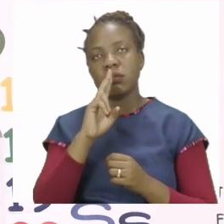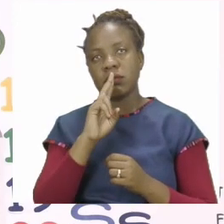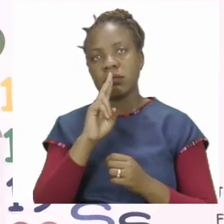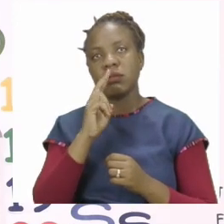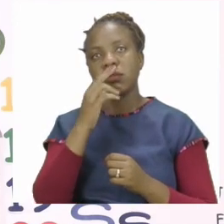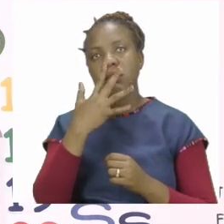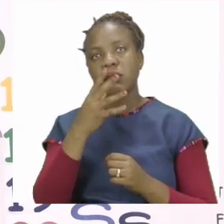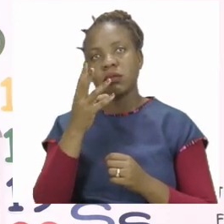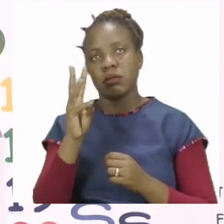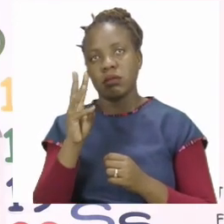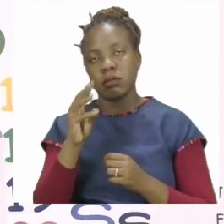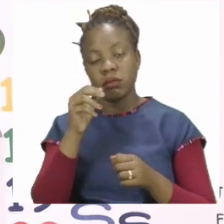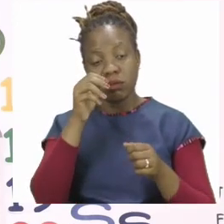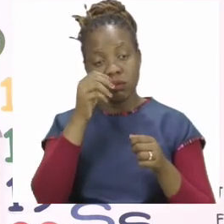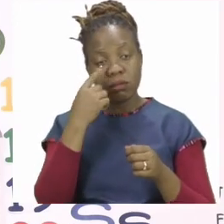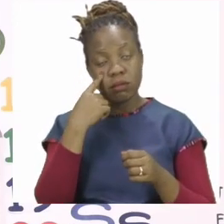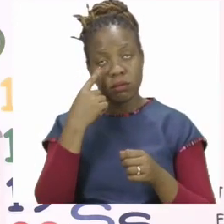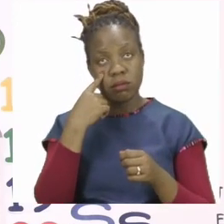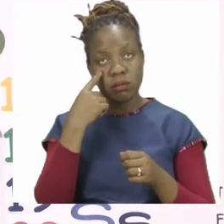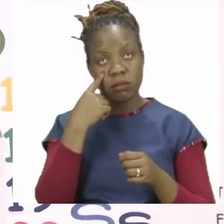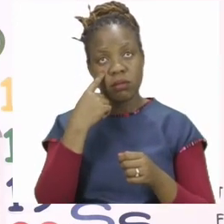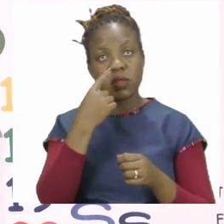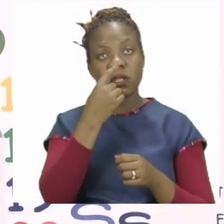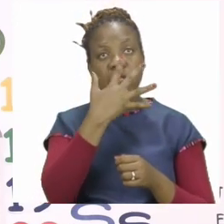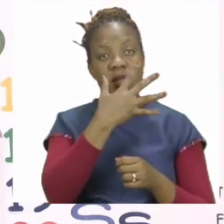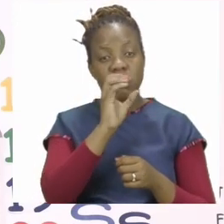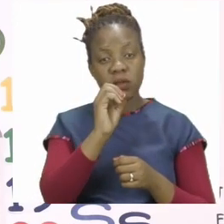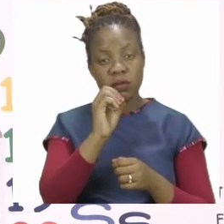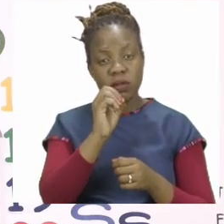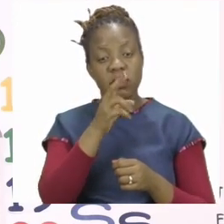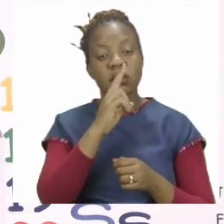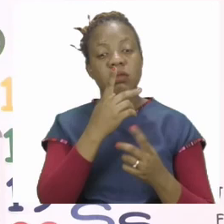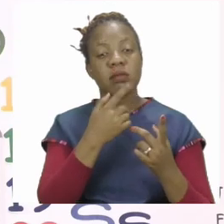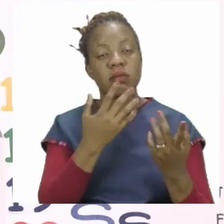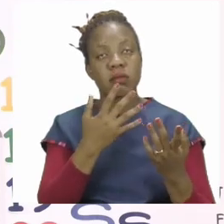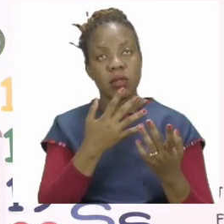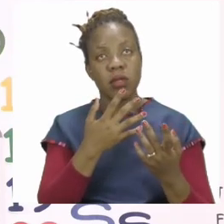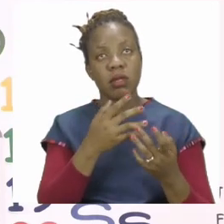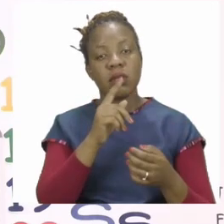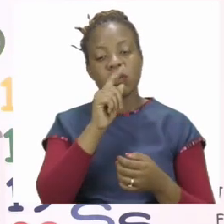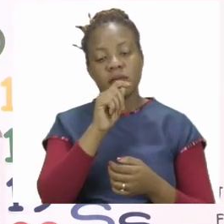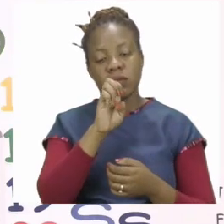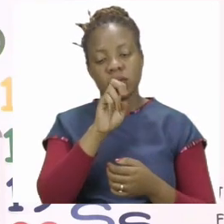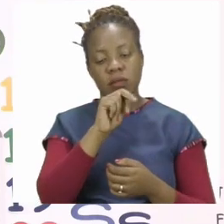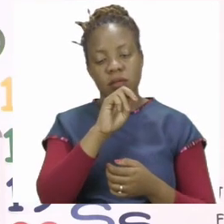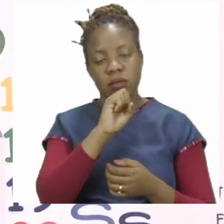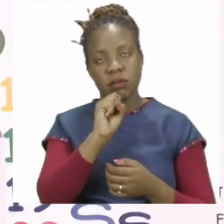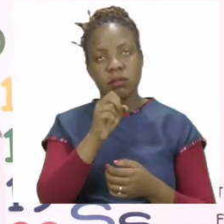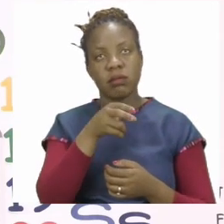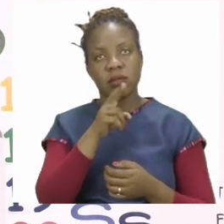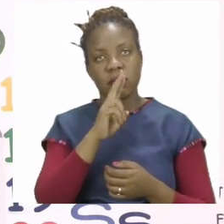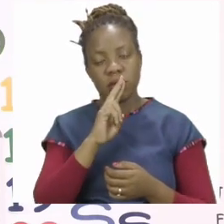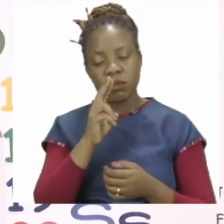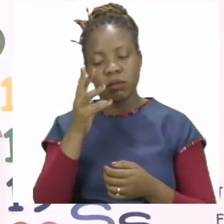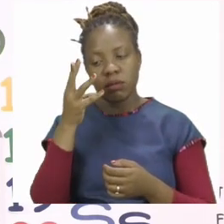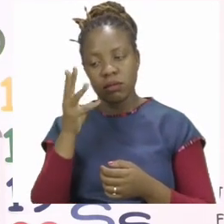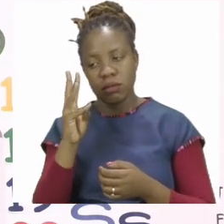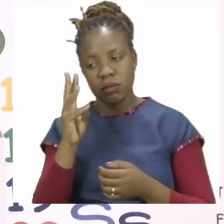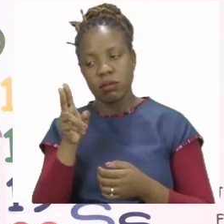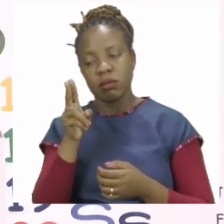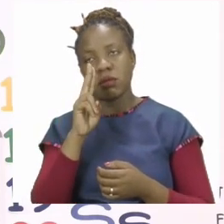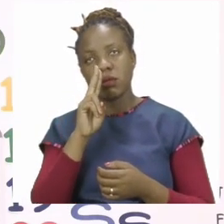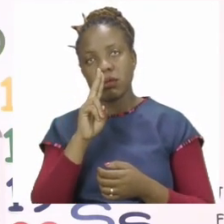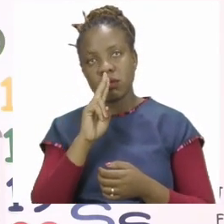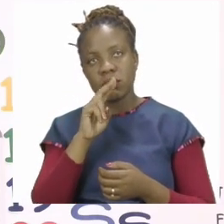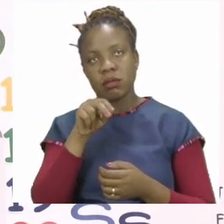added together, and the 6 is the answer of all our units added together.